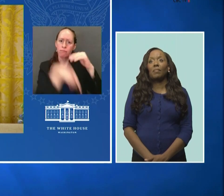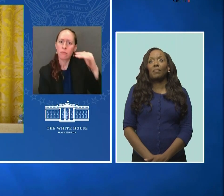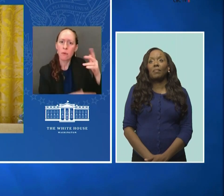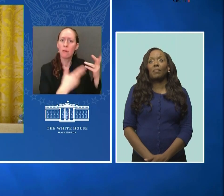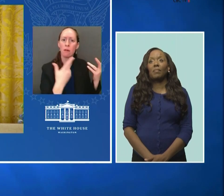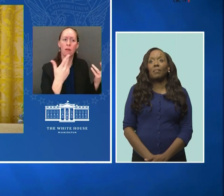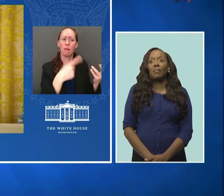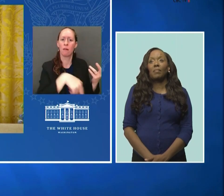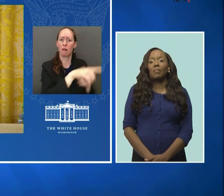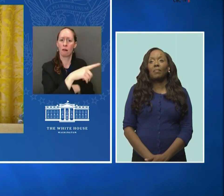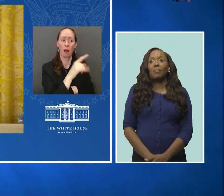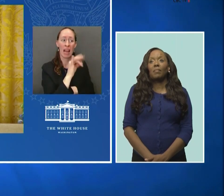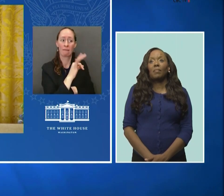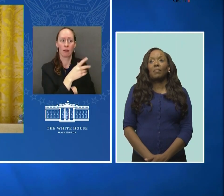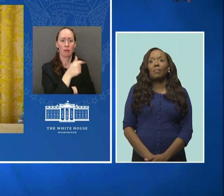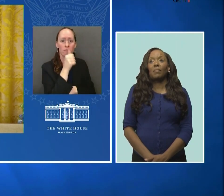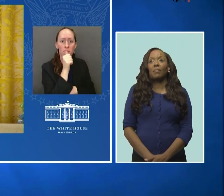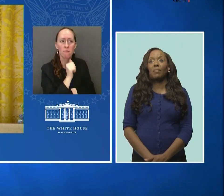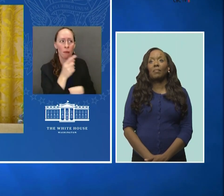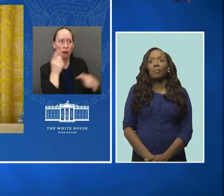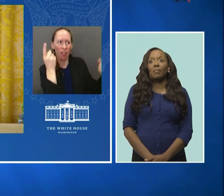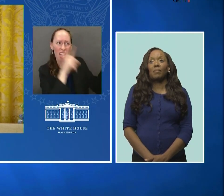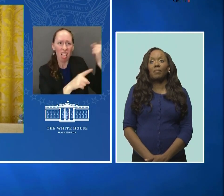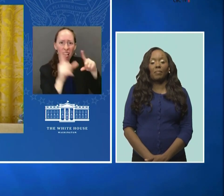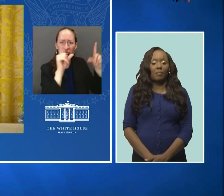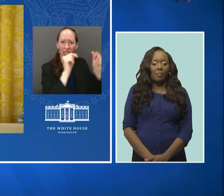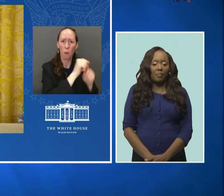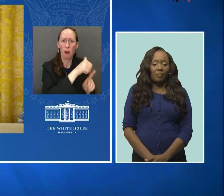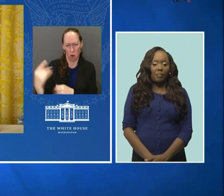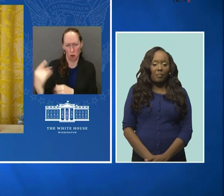deliver gains for workers and families throughout the region.